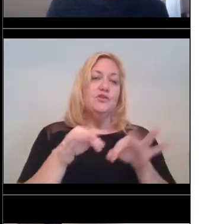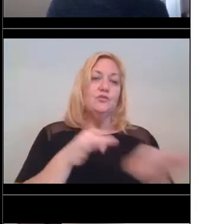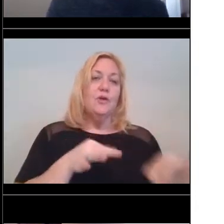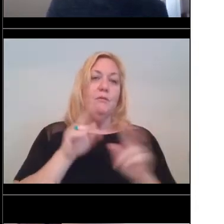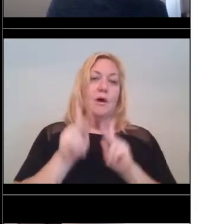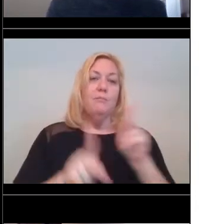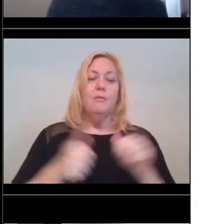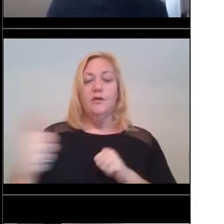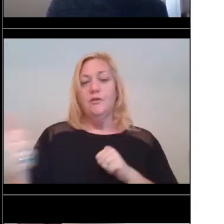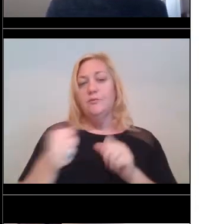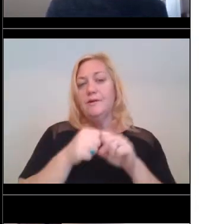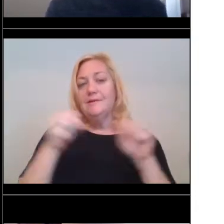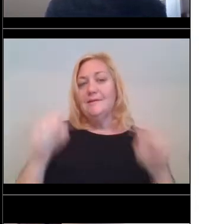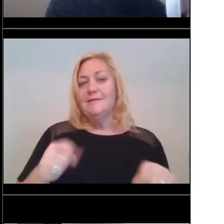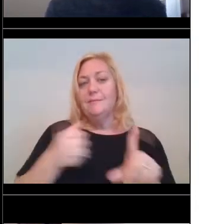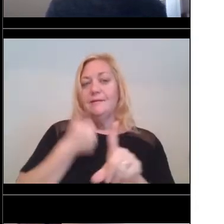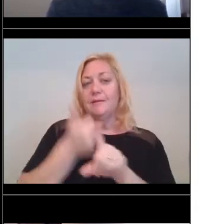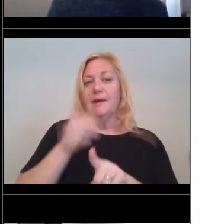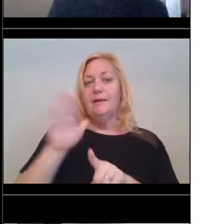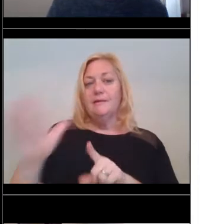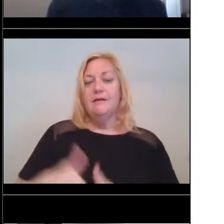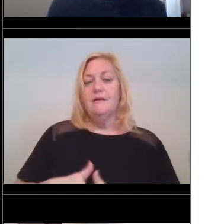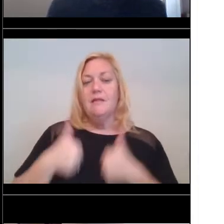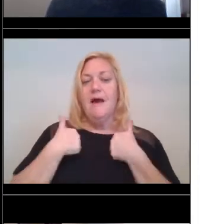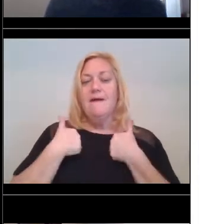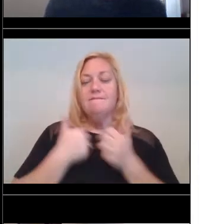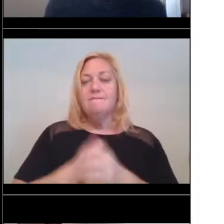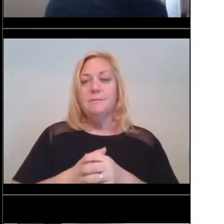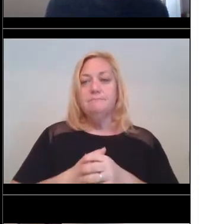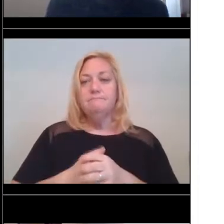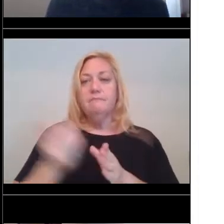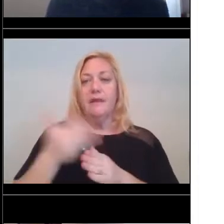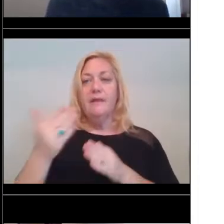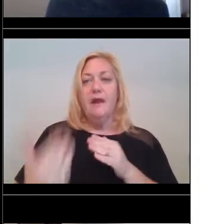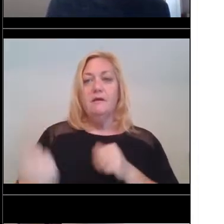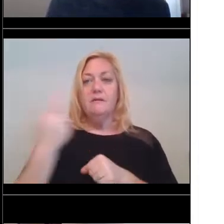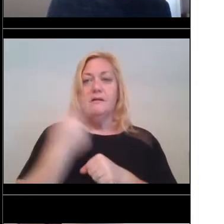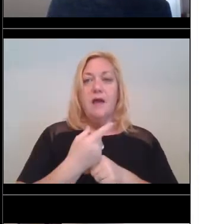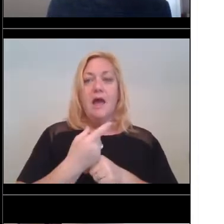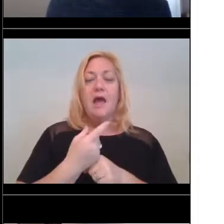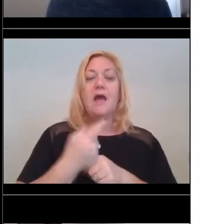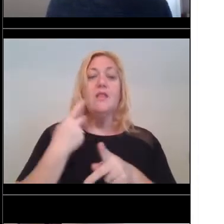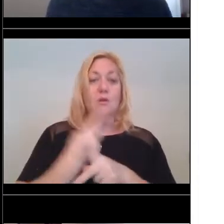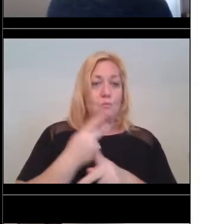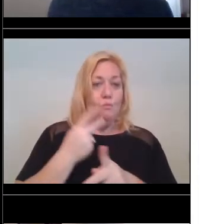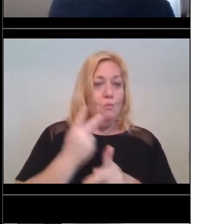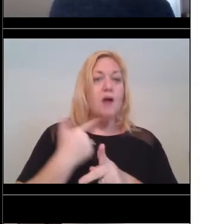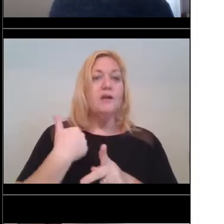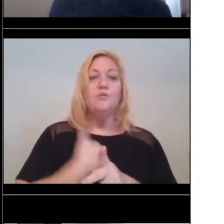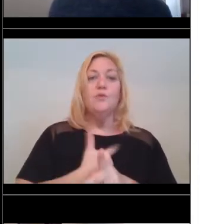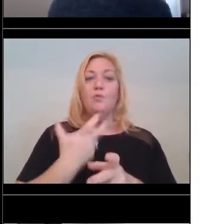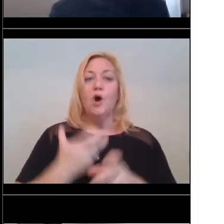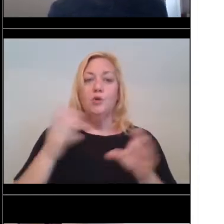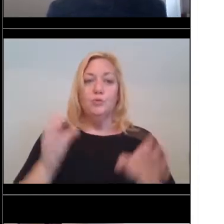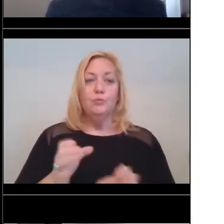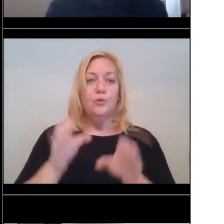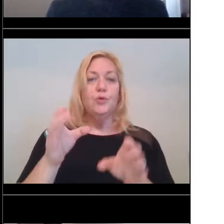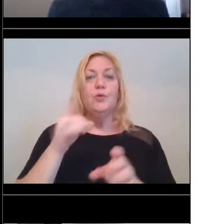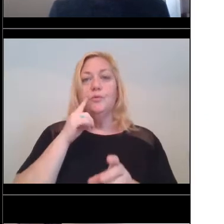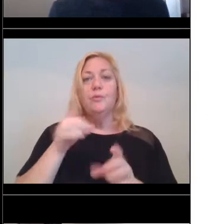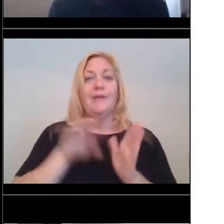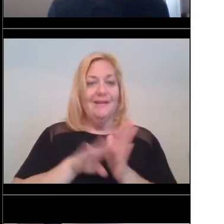system has impacted their lives. And at the end of the day, the product that we're intending to produce will be the